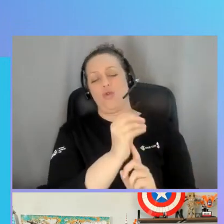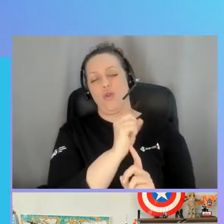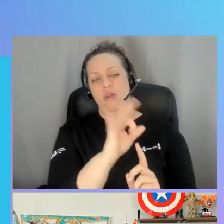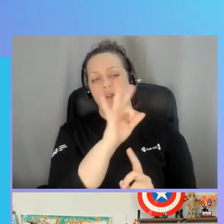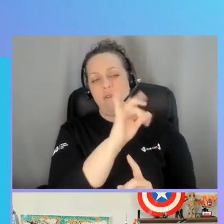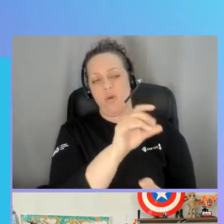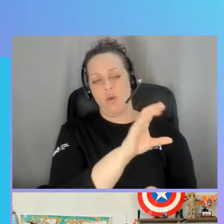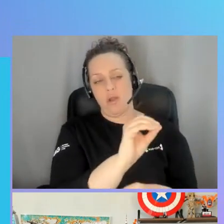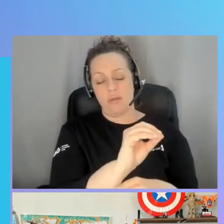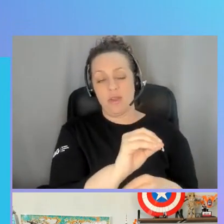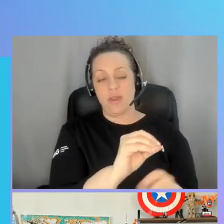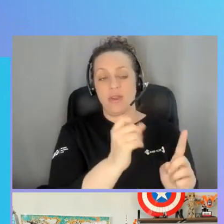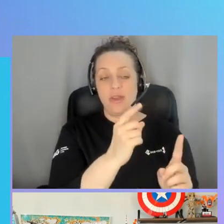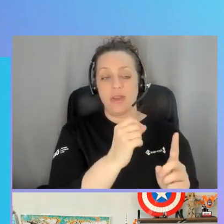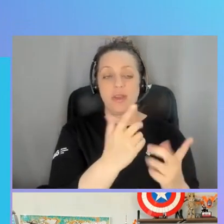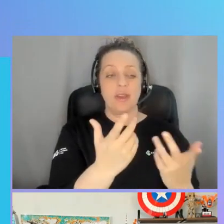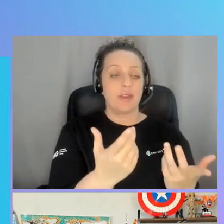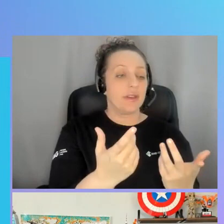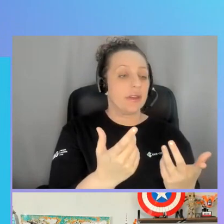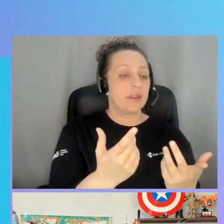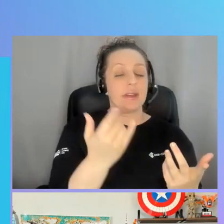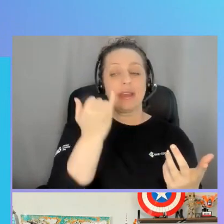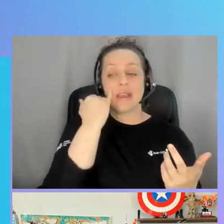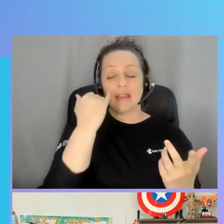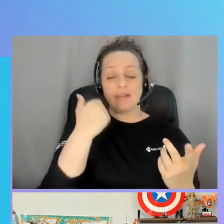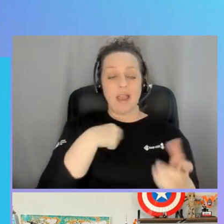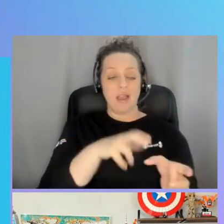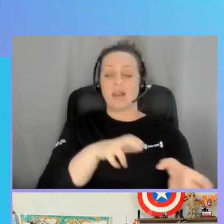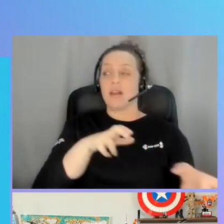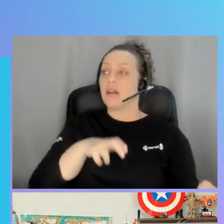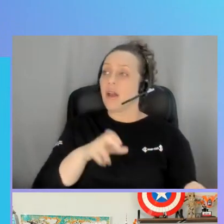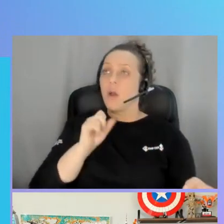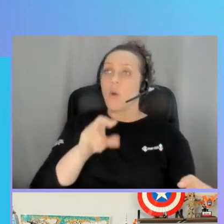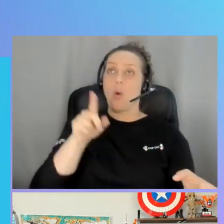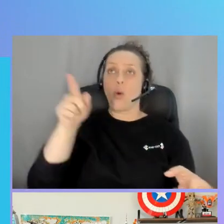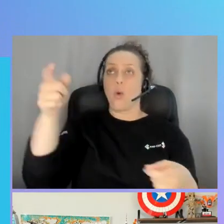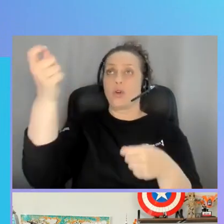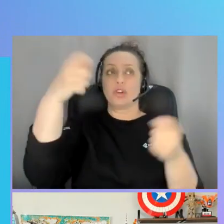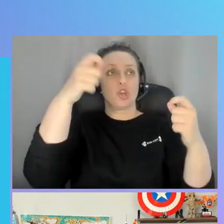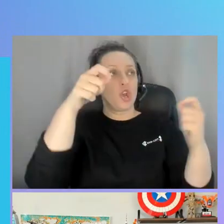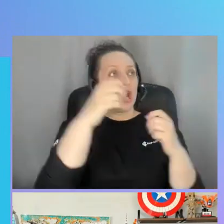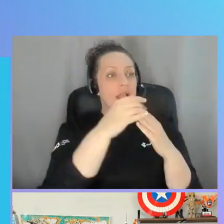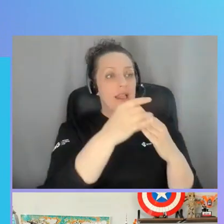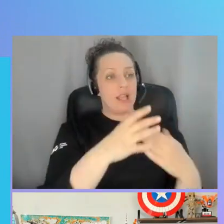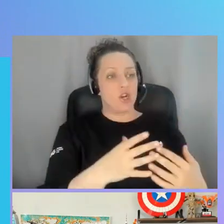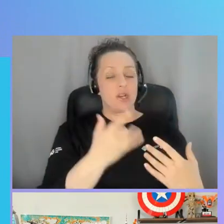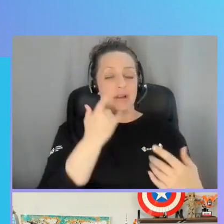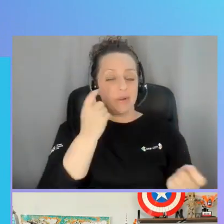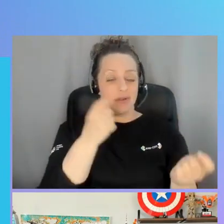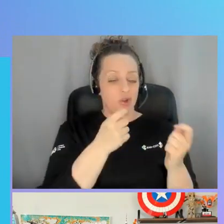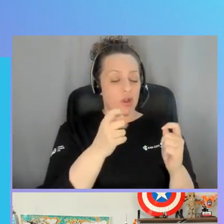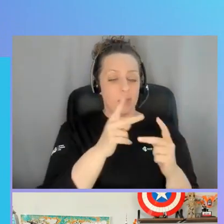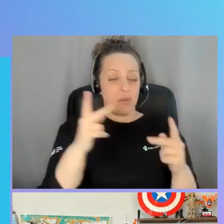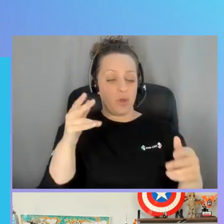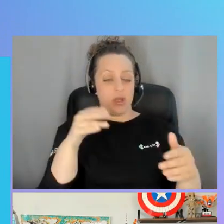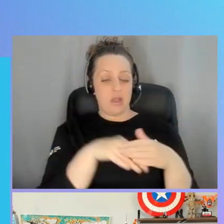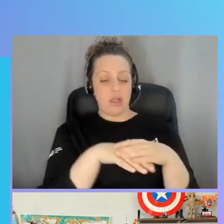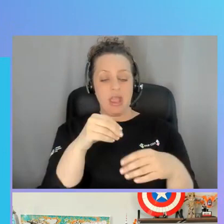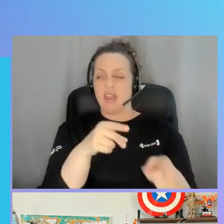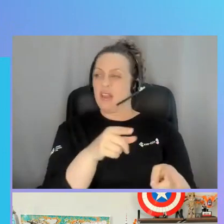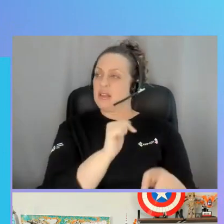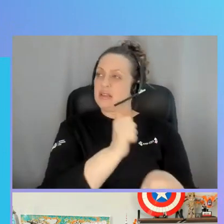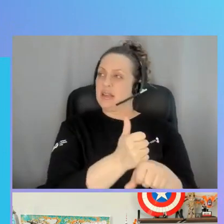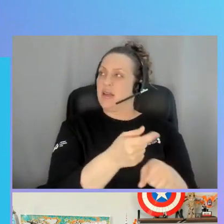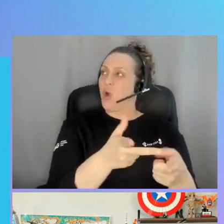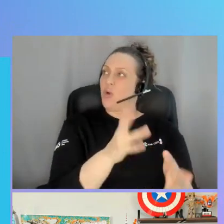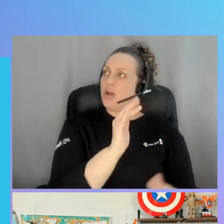in your career, or your leadership changes, or the world around you, which is always changing, happens, that you've built this in a way